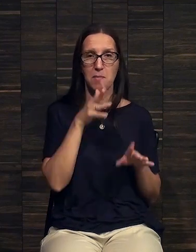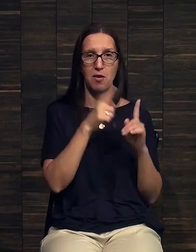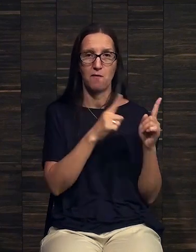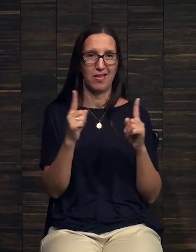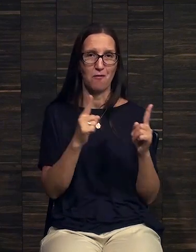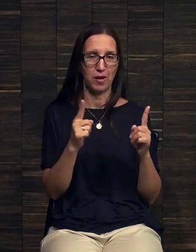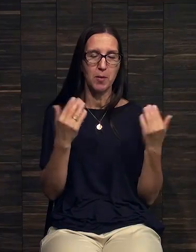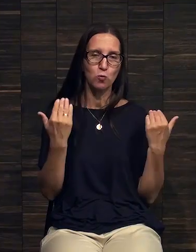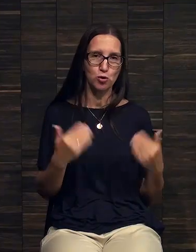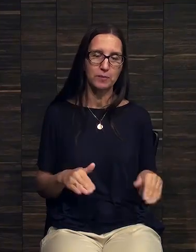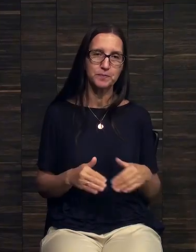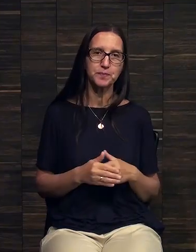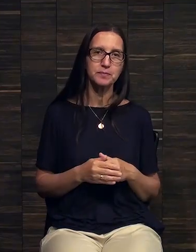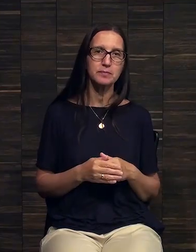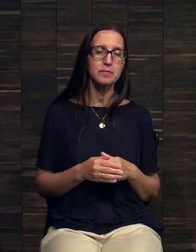at the same time,